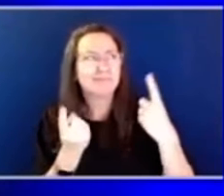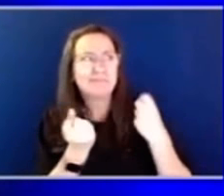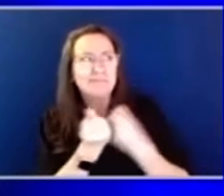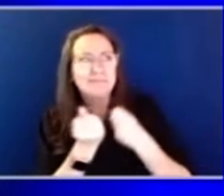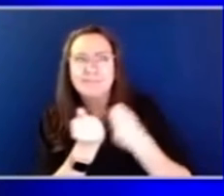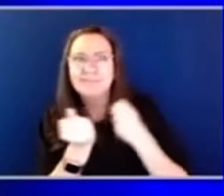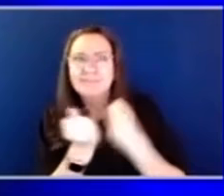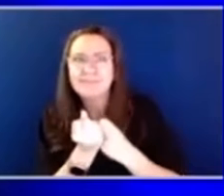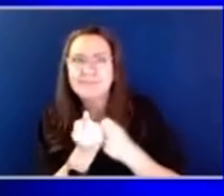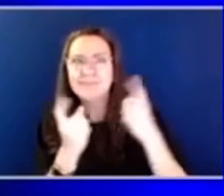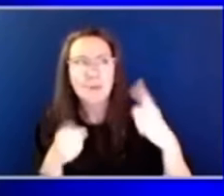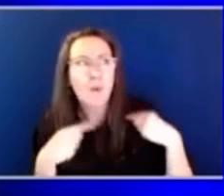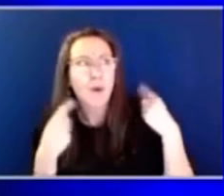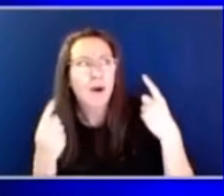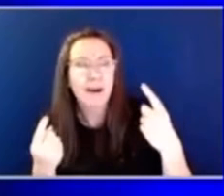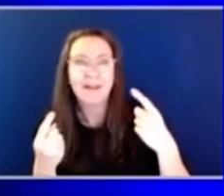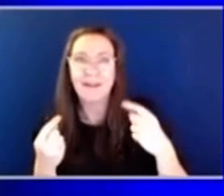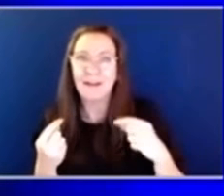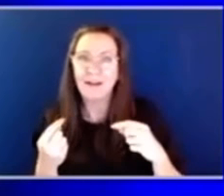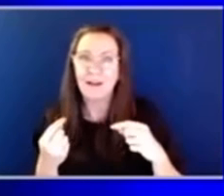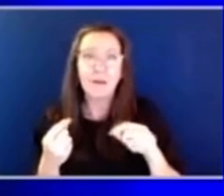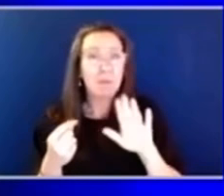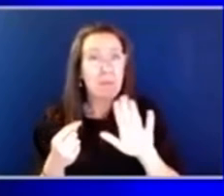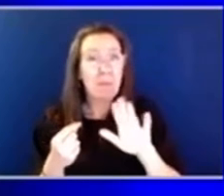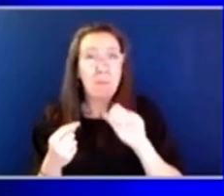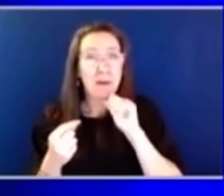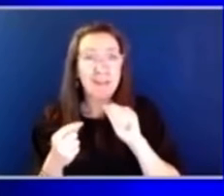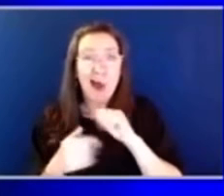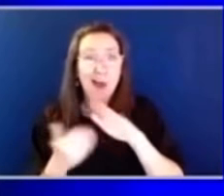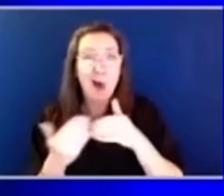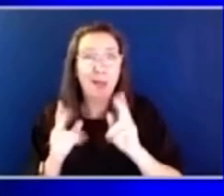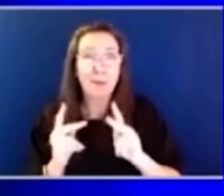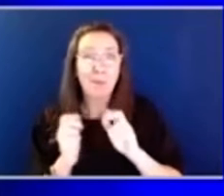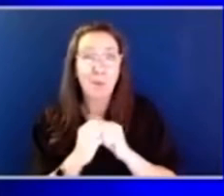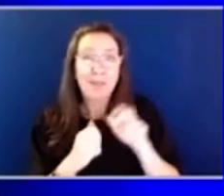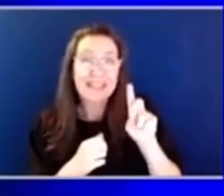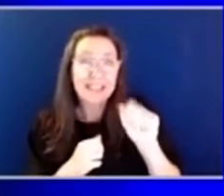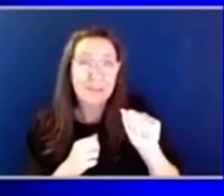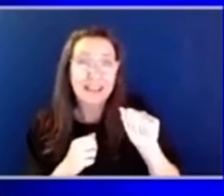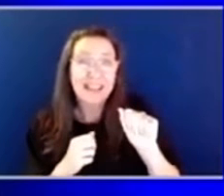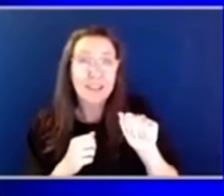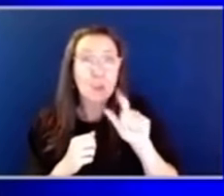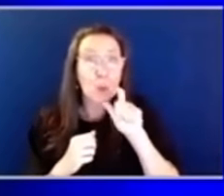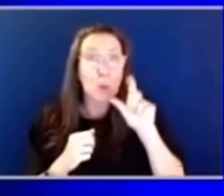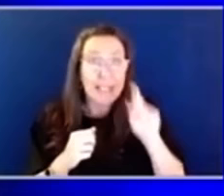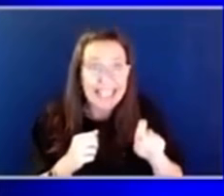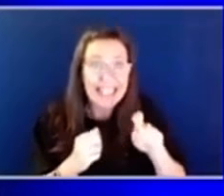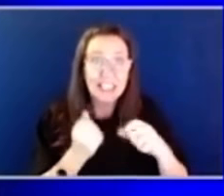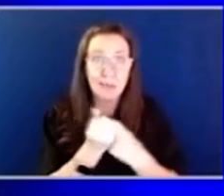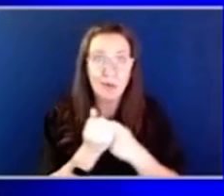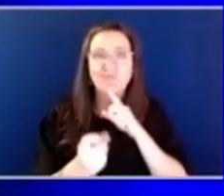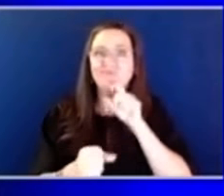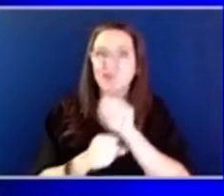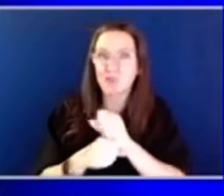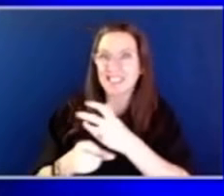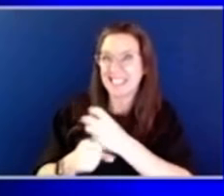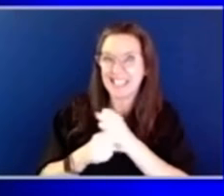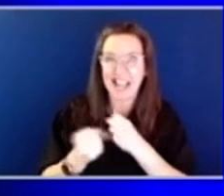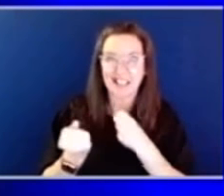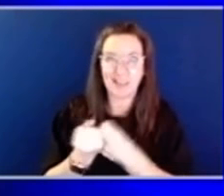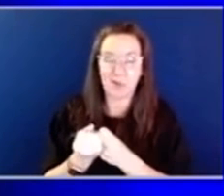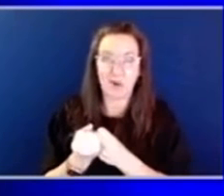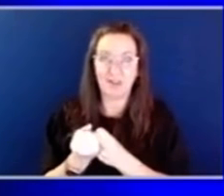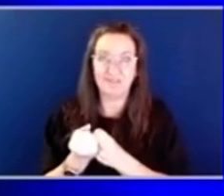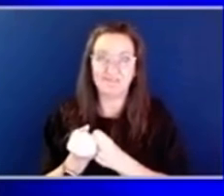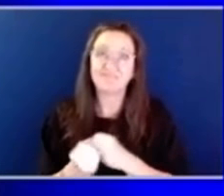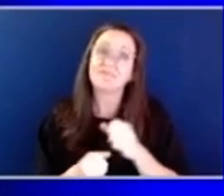been given the support I need to succeed. However, not everyone with a disability who needs support has been lucky enough to receive